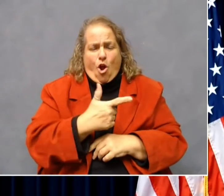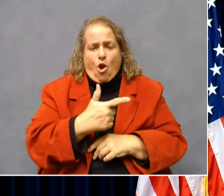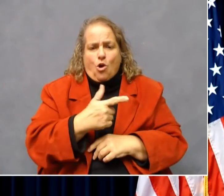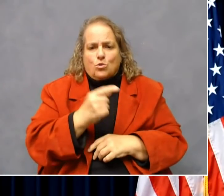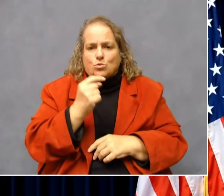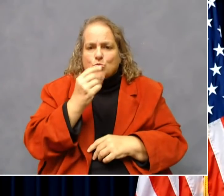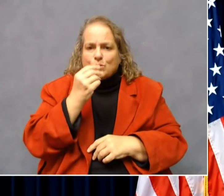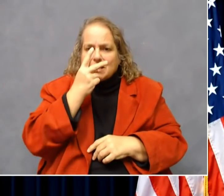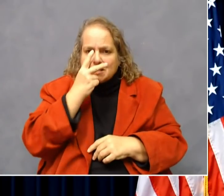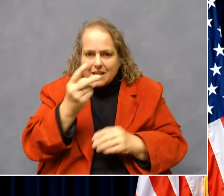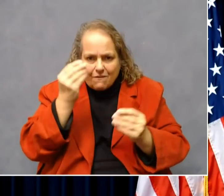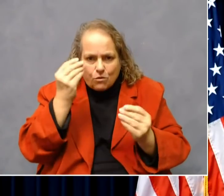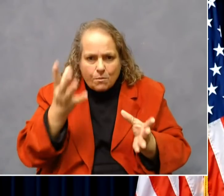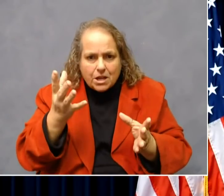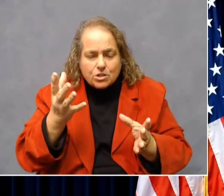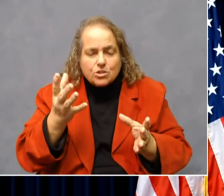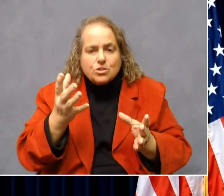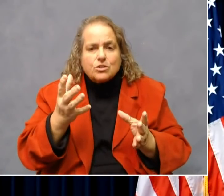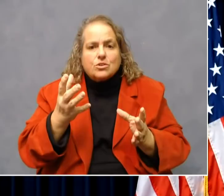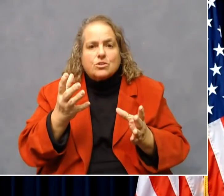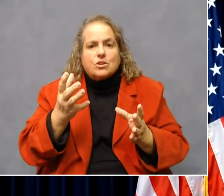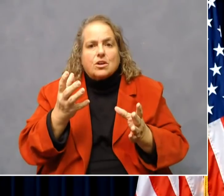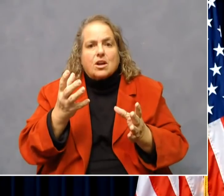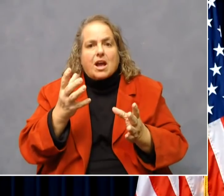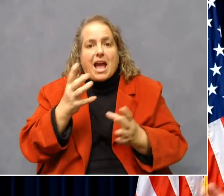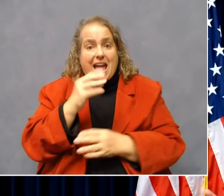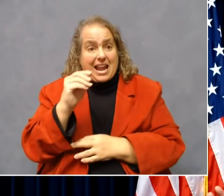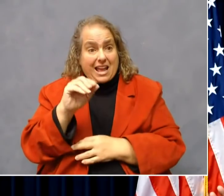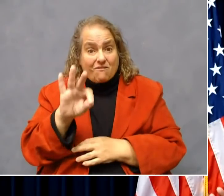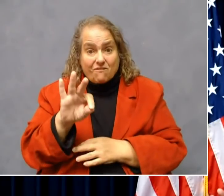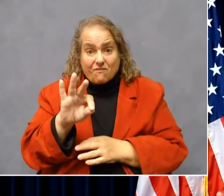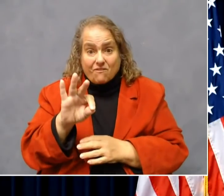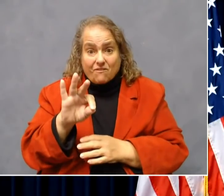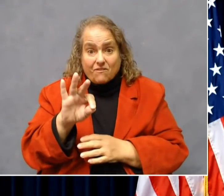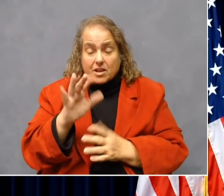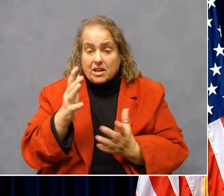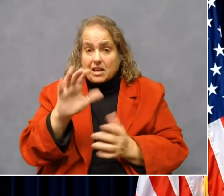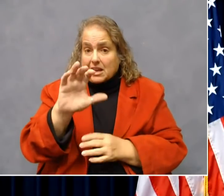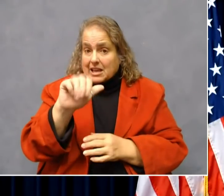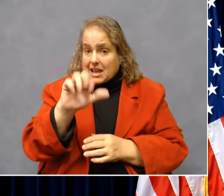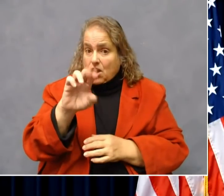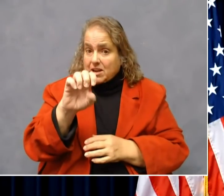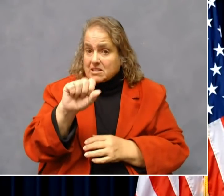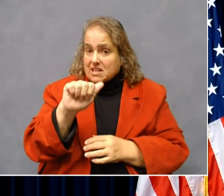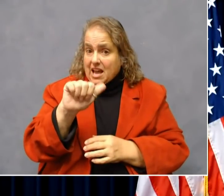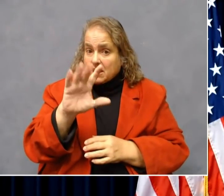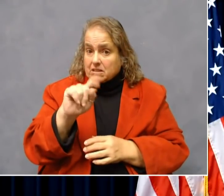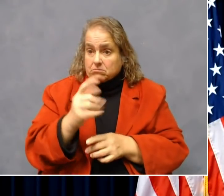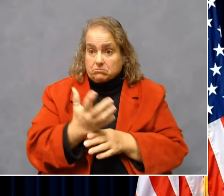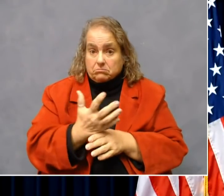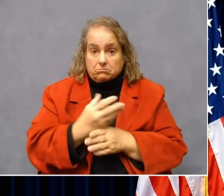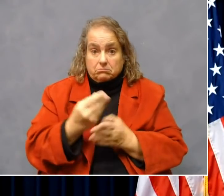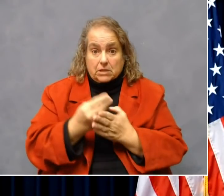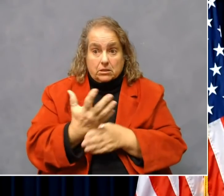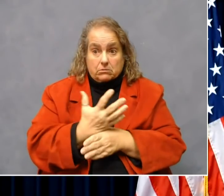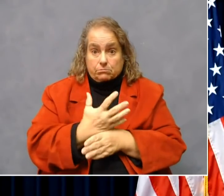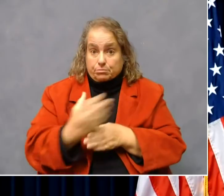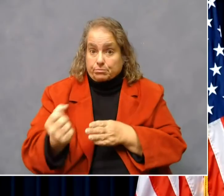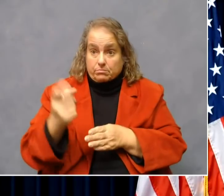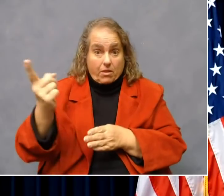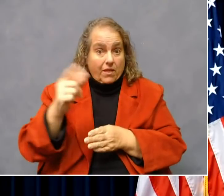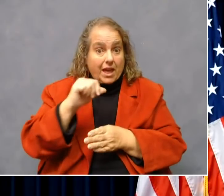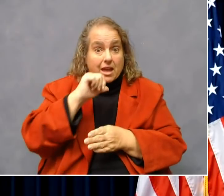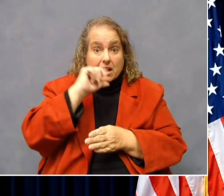that information. Now, if CARES Act runs out, if they don't re-up it, at least